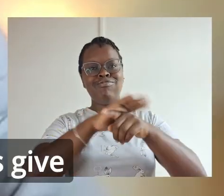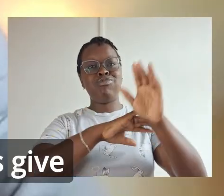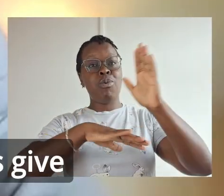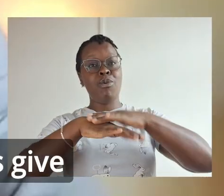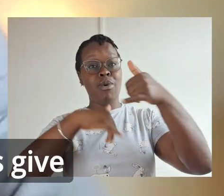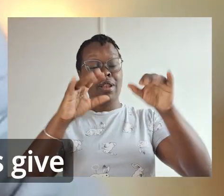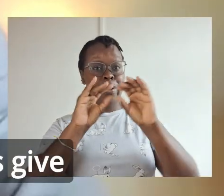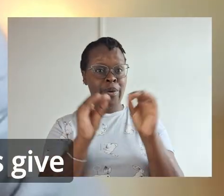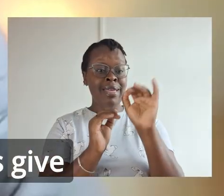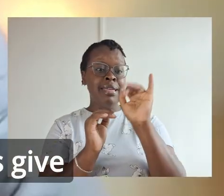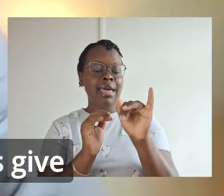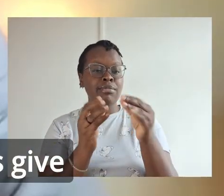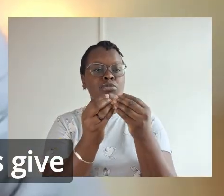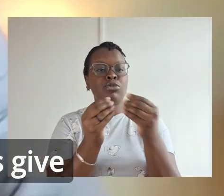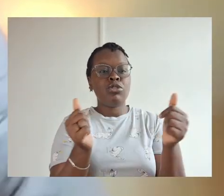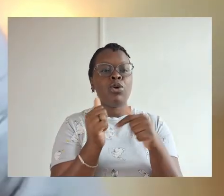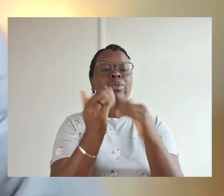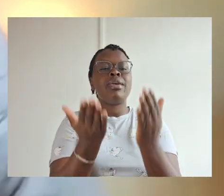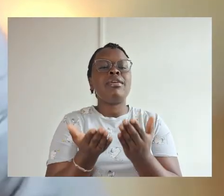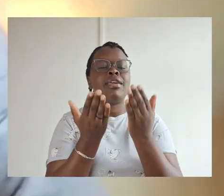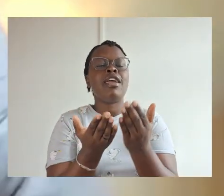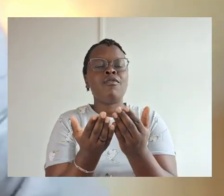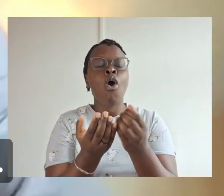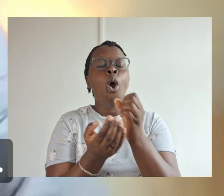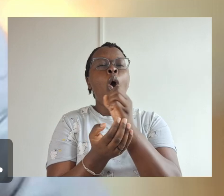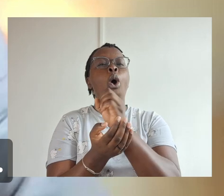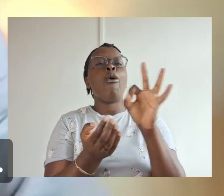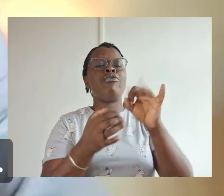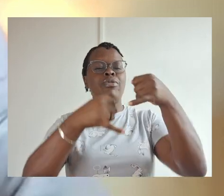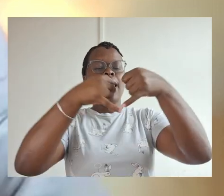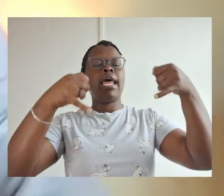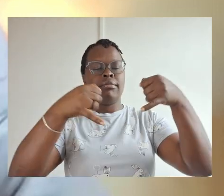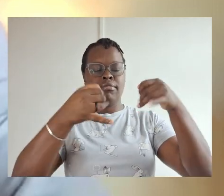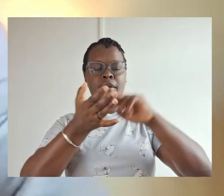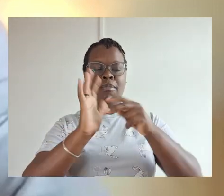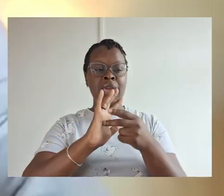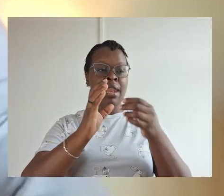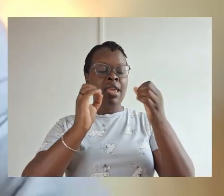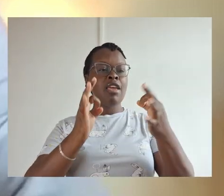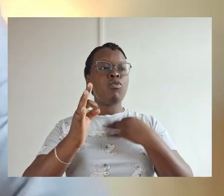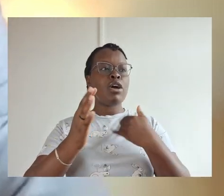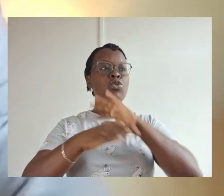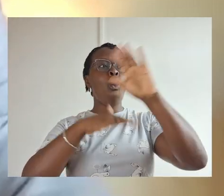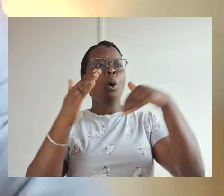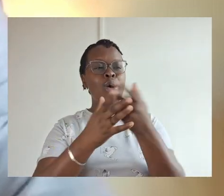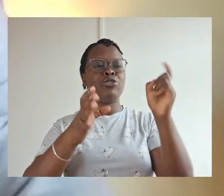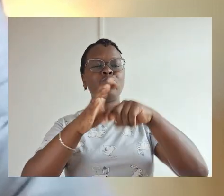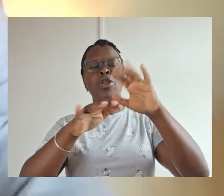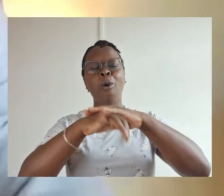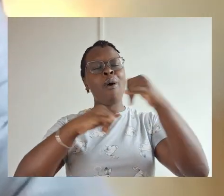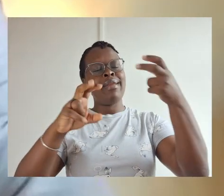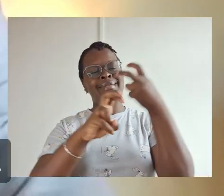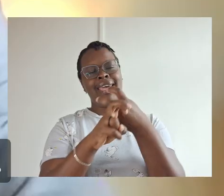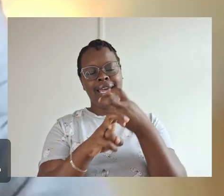we did as a solution is give them offline content, which doesn't need internet, because internet has been a huge challenge. And now